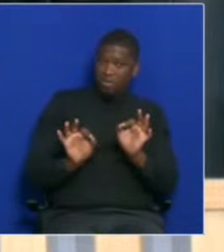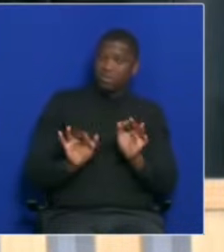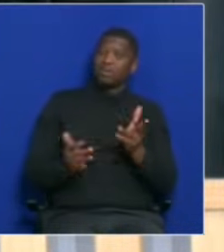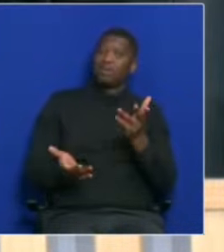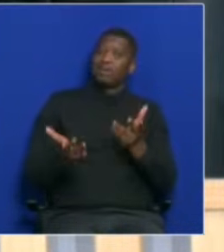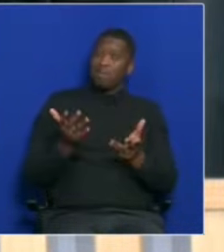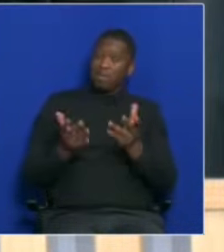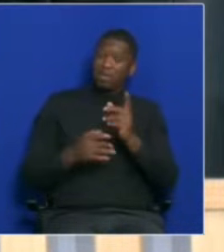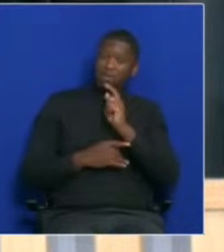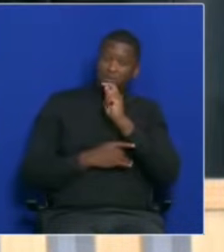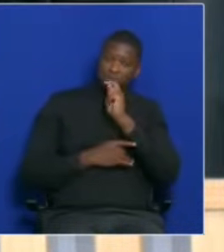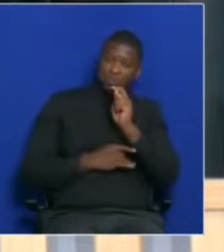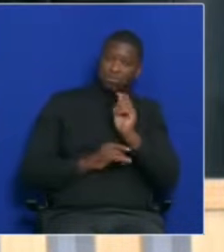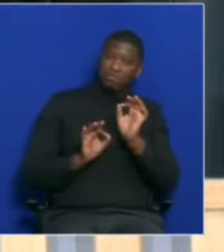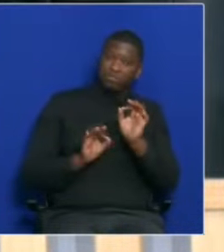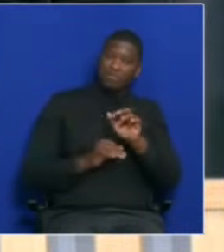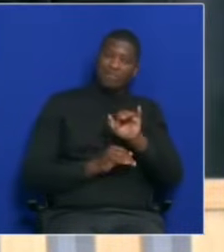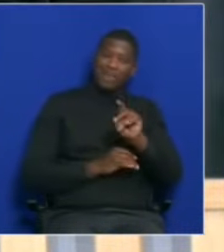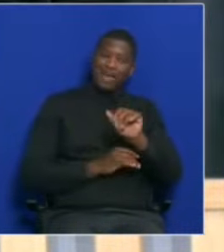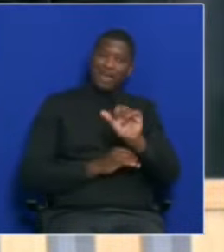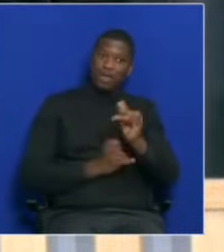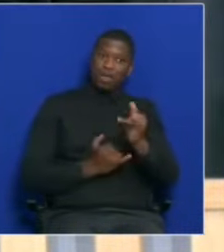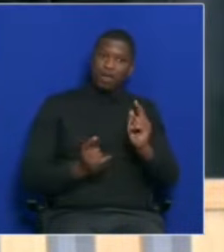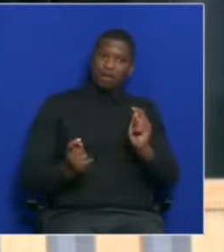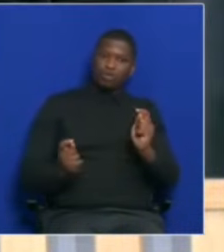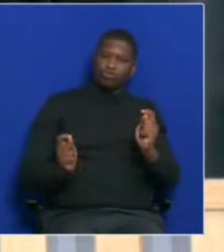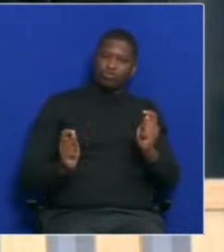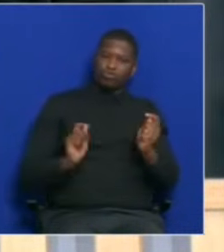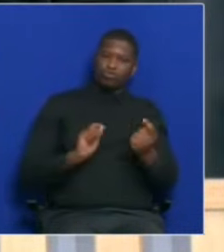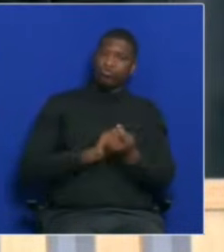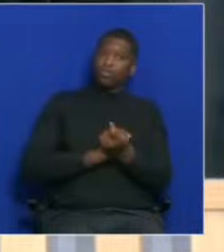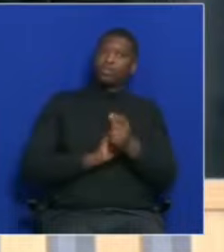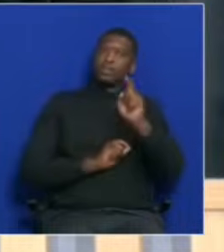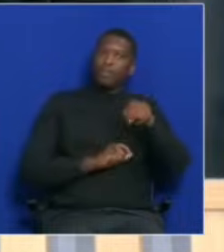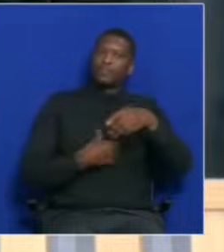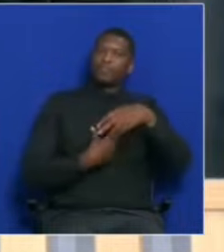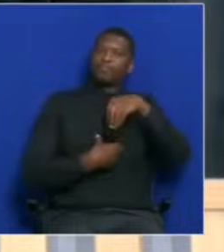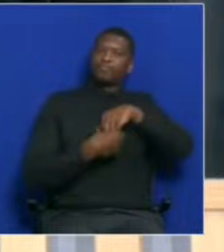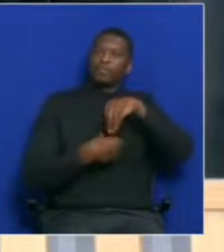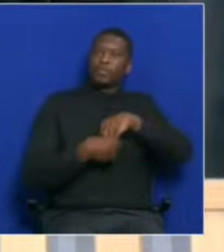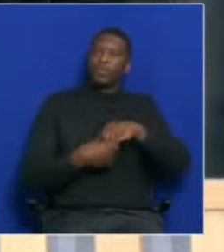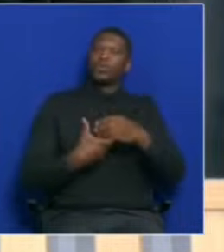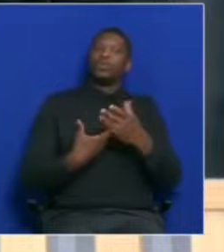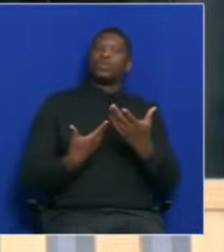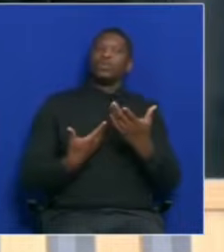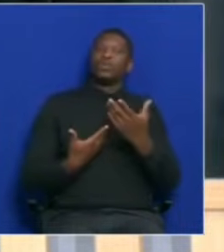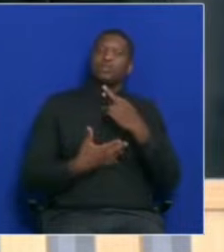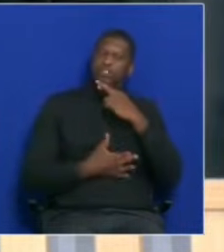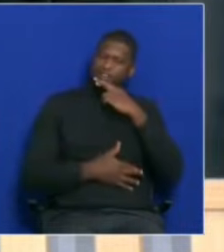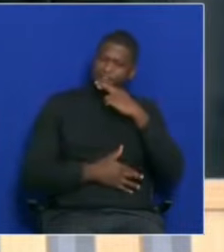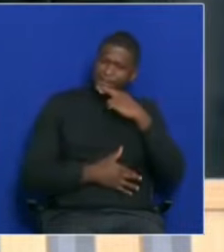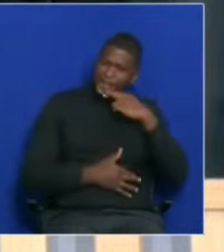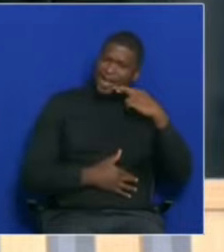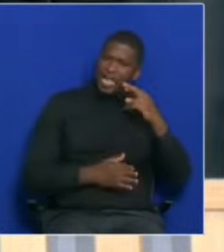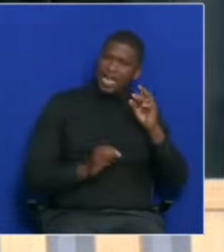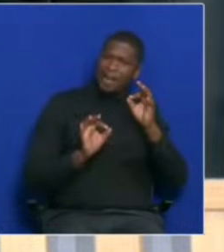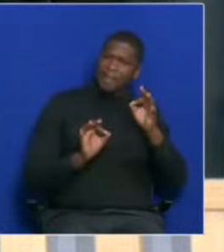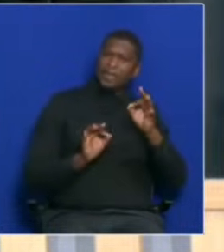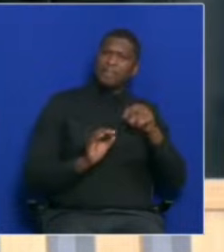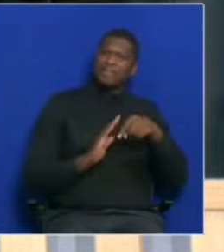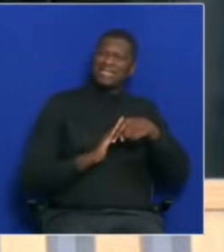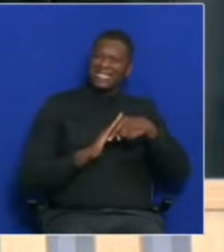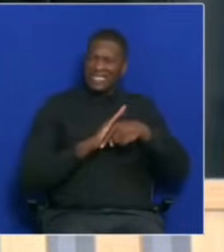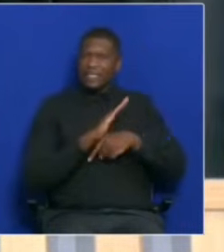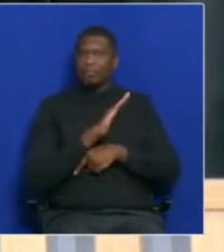that IDEC is doing should include a real deep inquiry